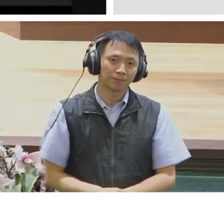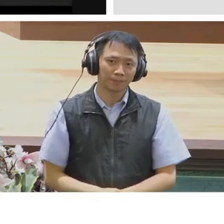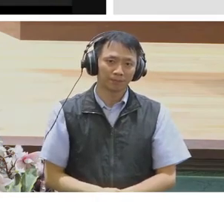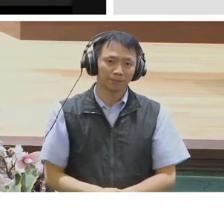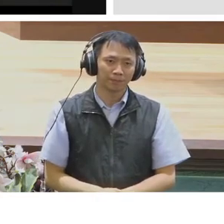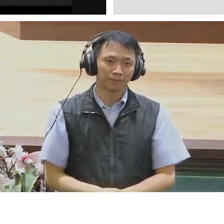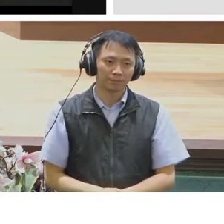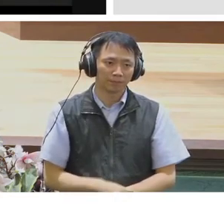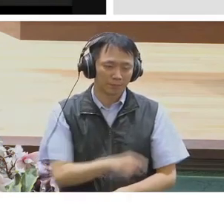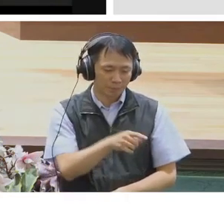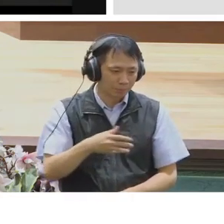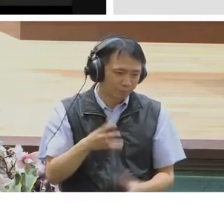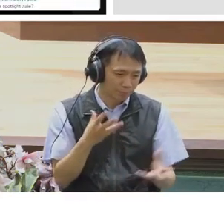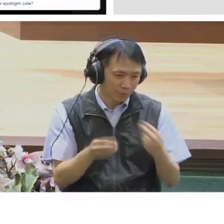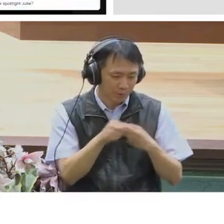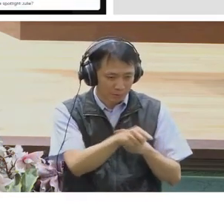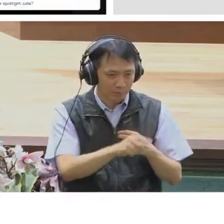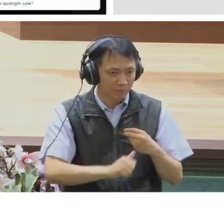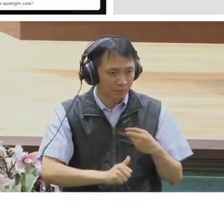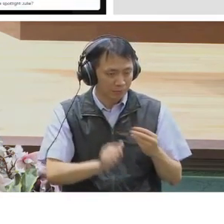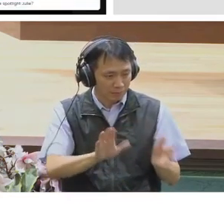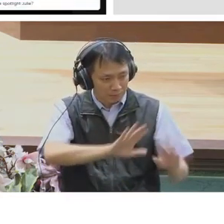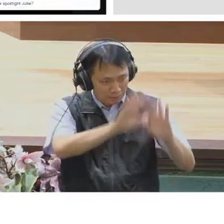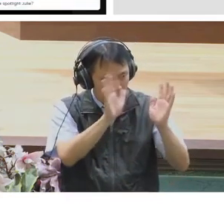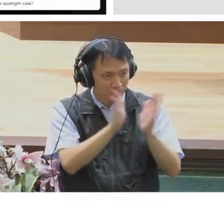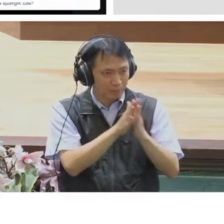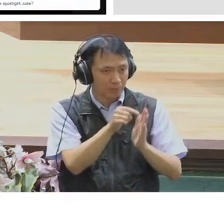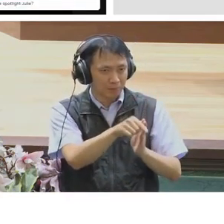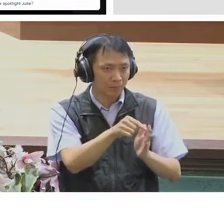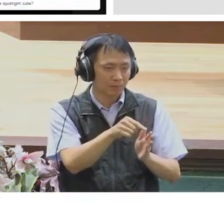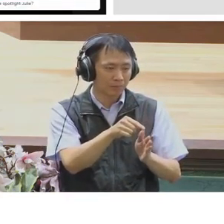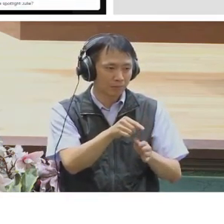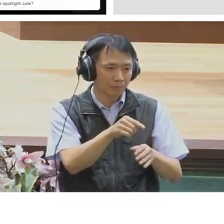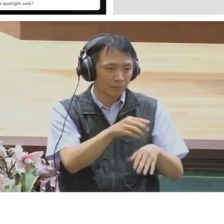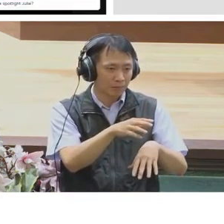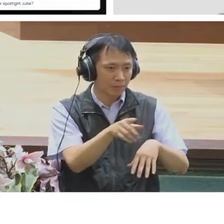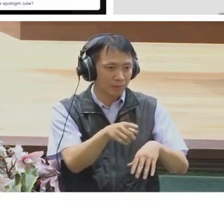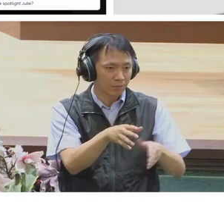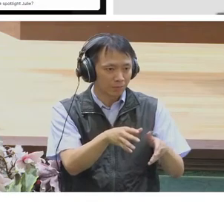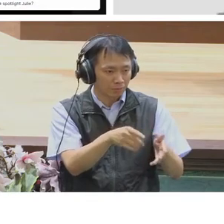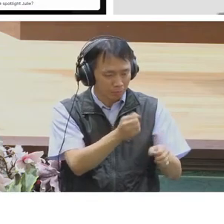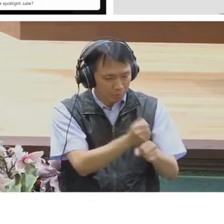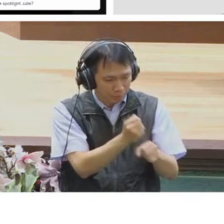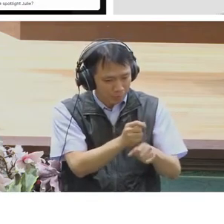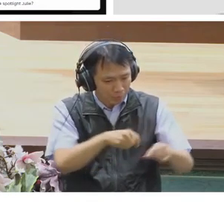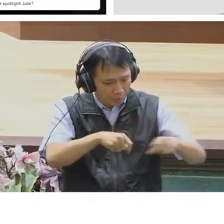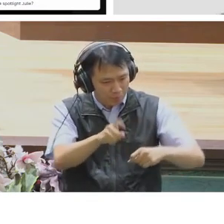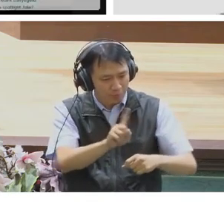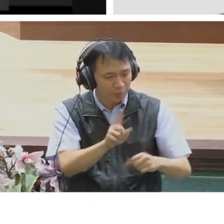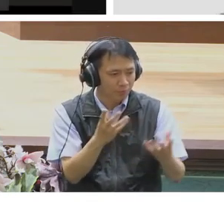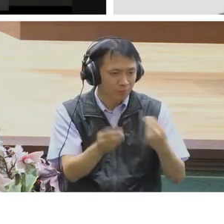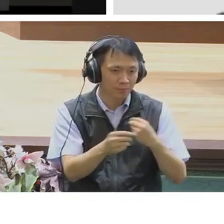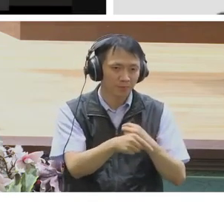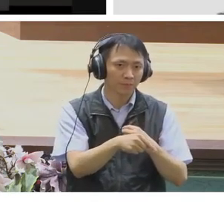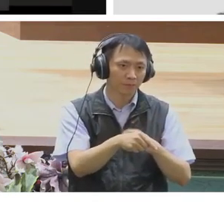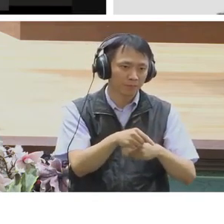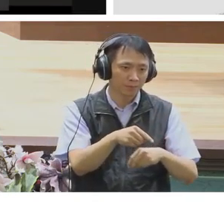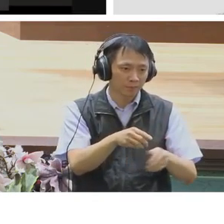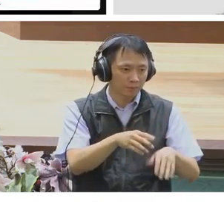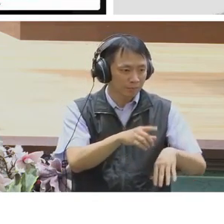happening across all of Switzerland, it was now happening in cantons in Switzerland and that kind of thing.